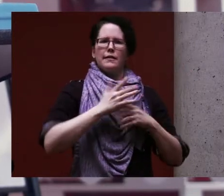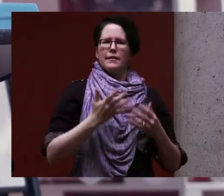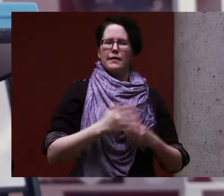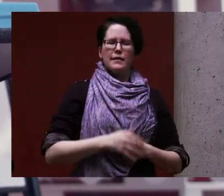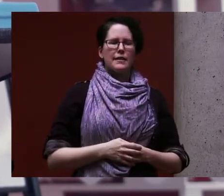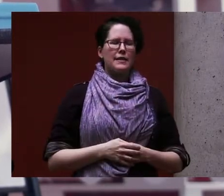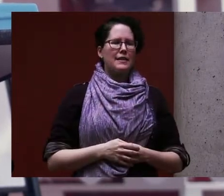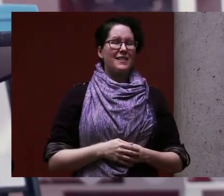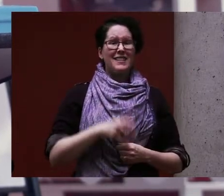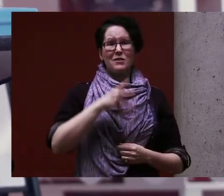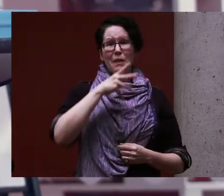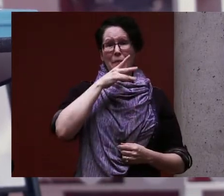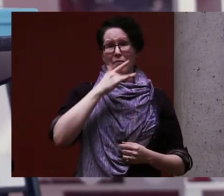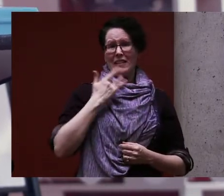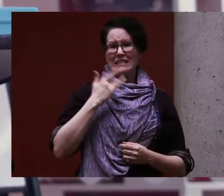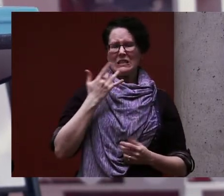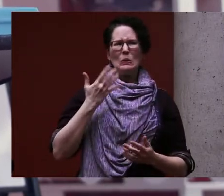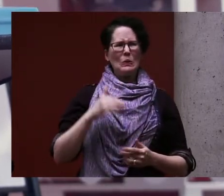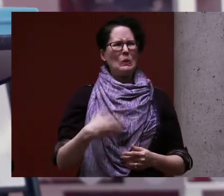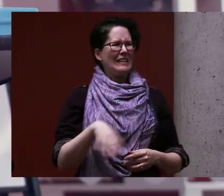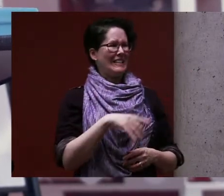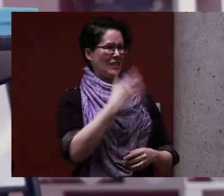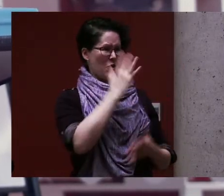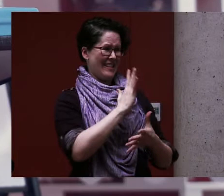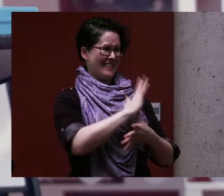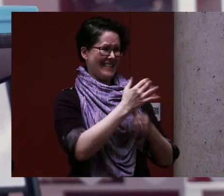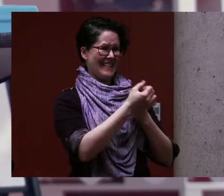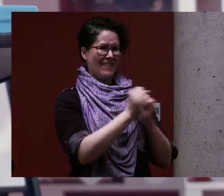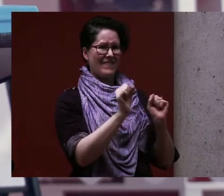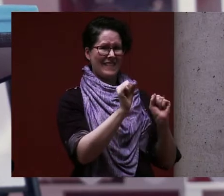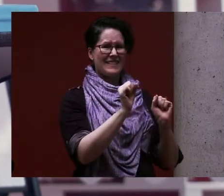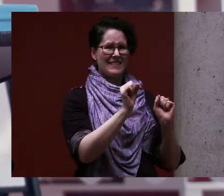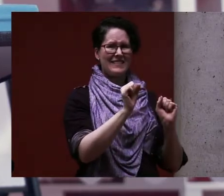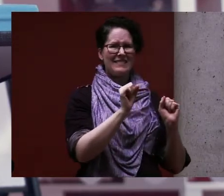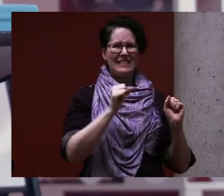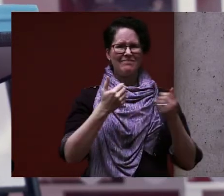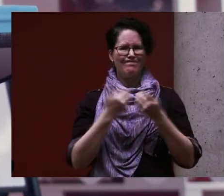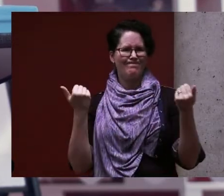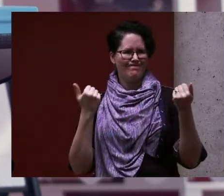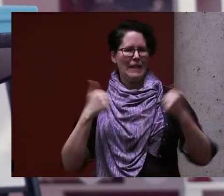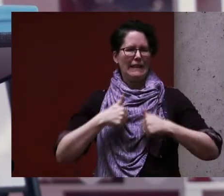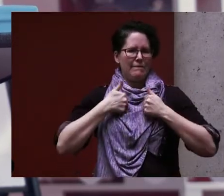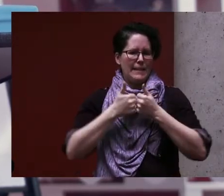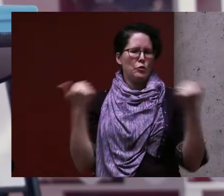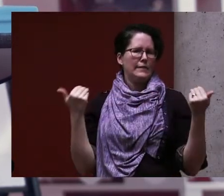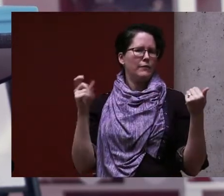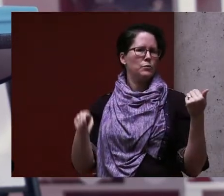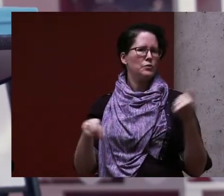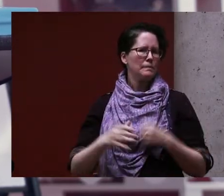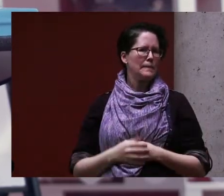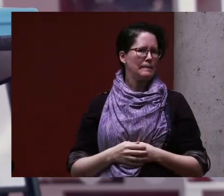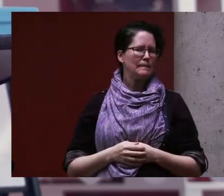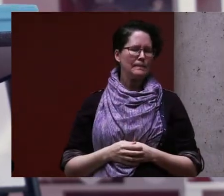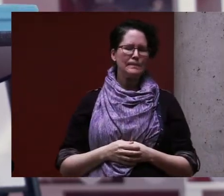So she felt, for my safety, she felt trapped in her own house. And as the lady